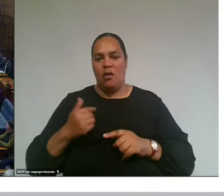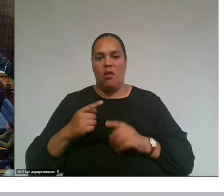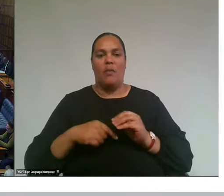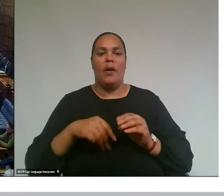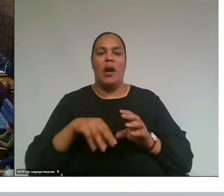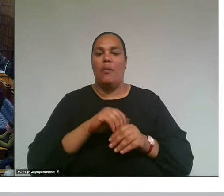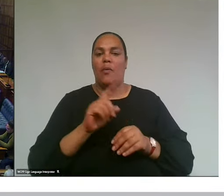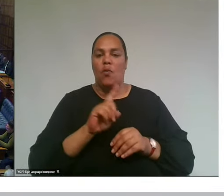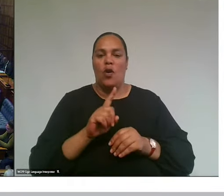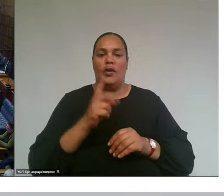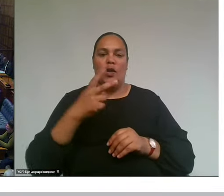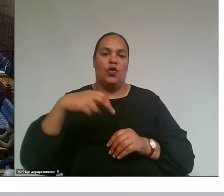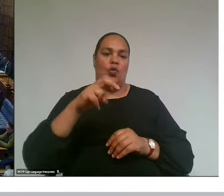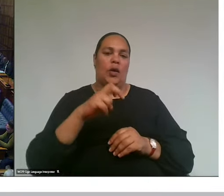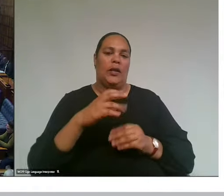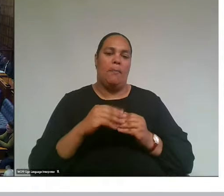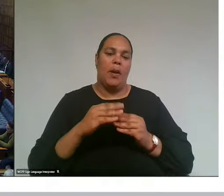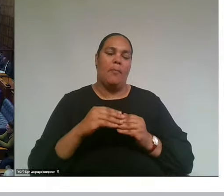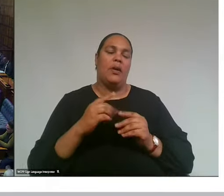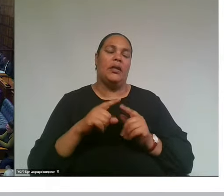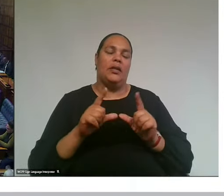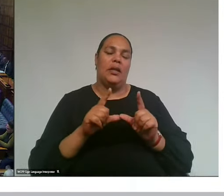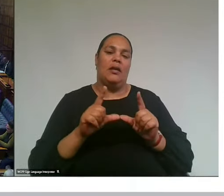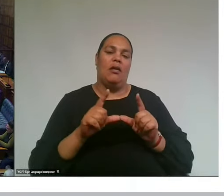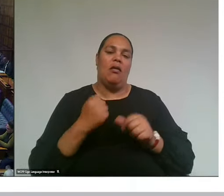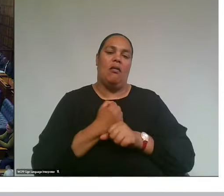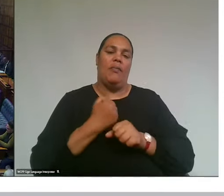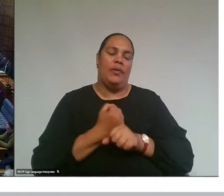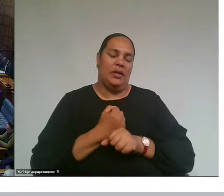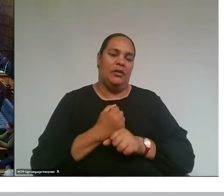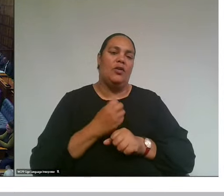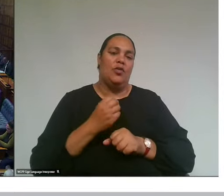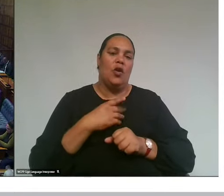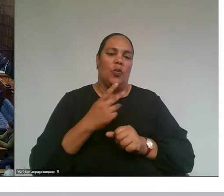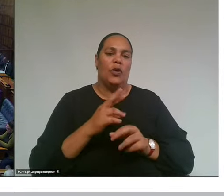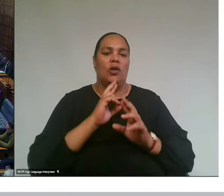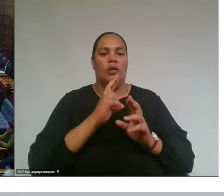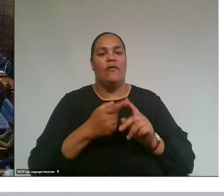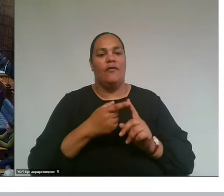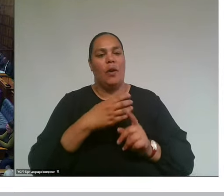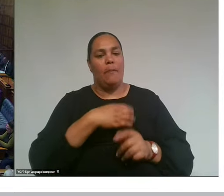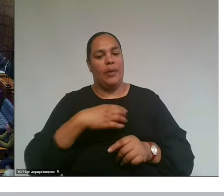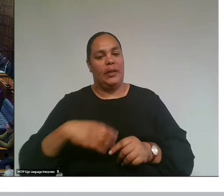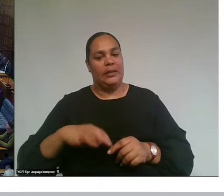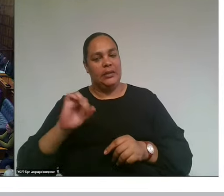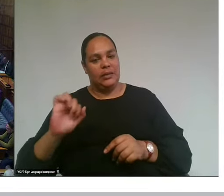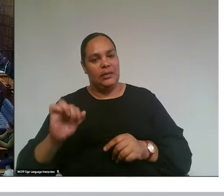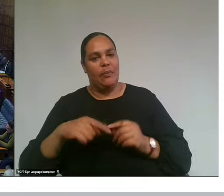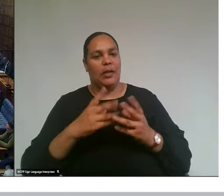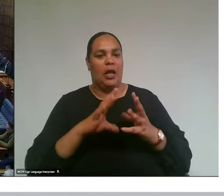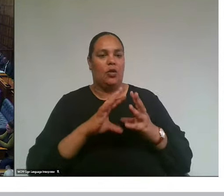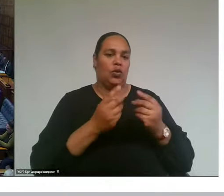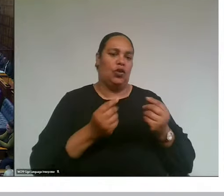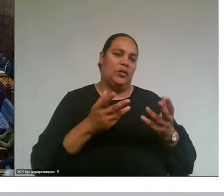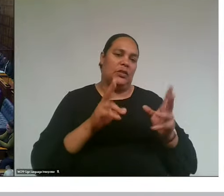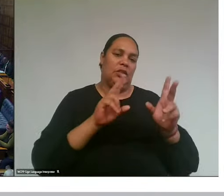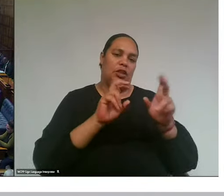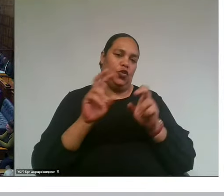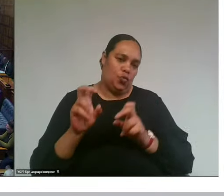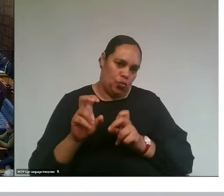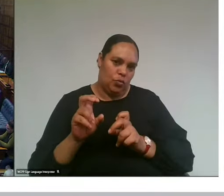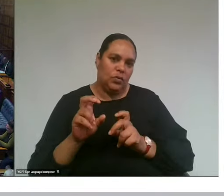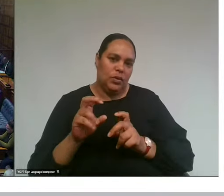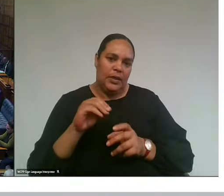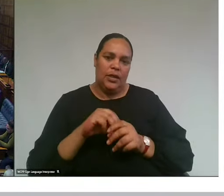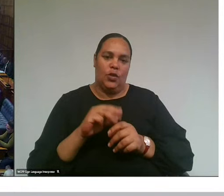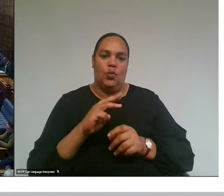to a tourism permit for operating license we get we get referrals from the presidency in terms of resolving the issues uh